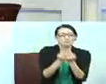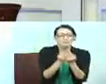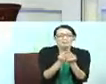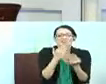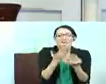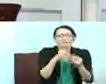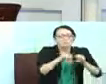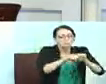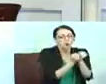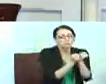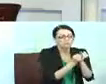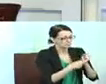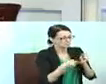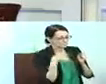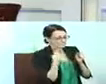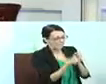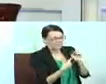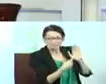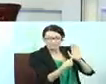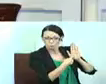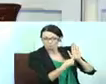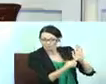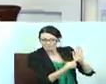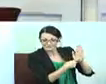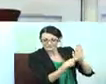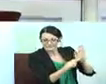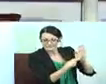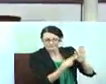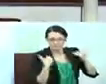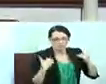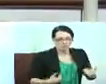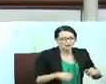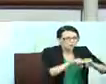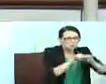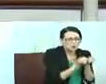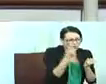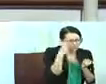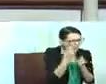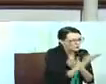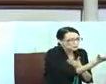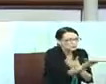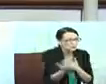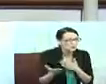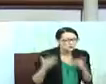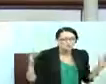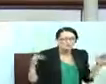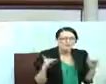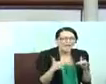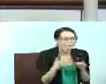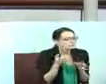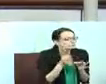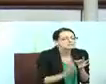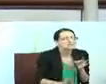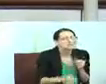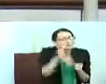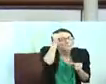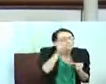said, "This is my body, broken for you. And when you gather, simply remember